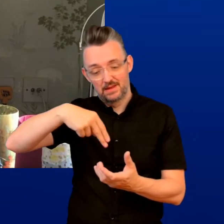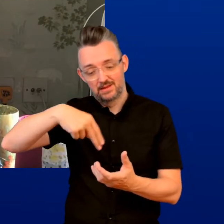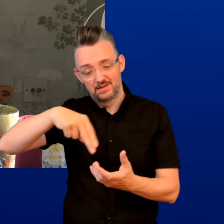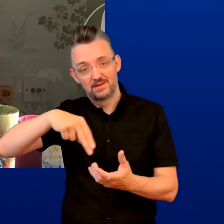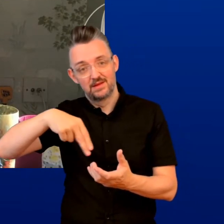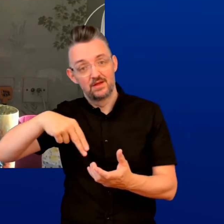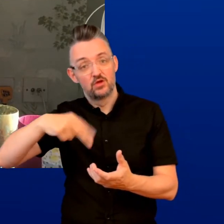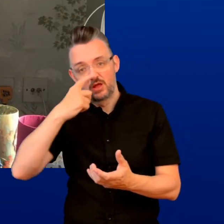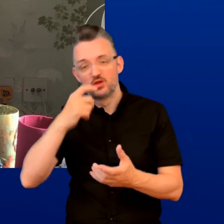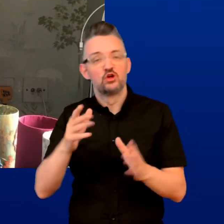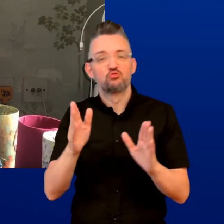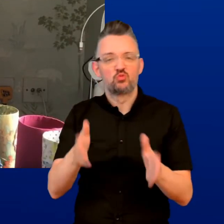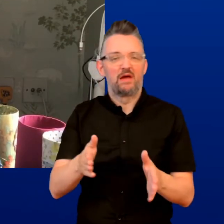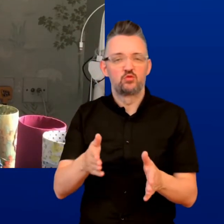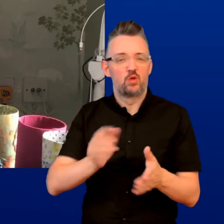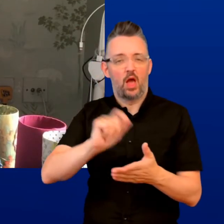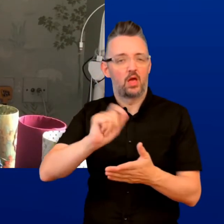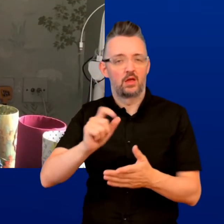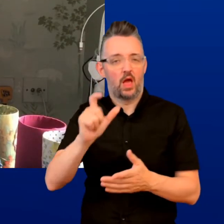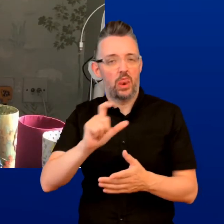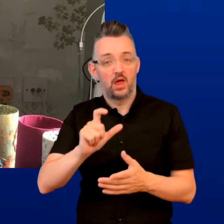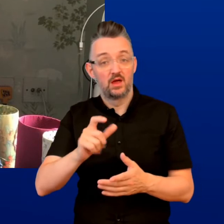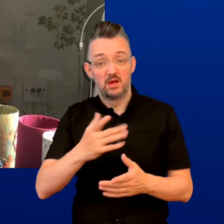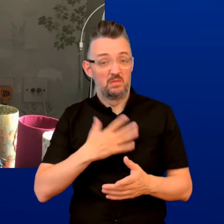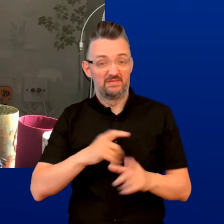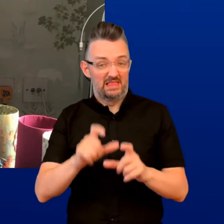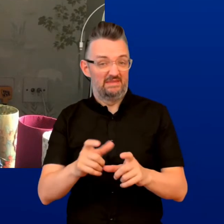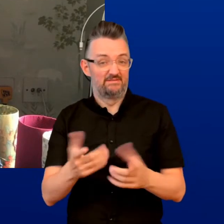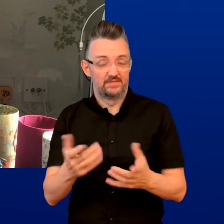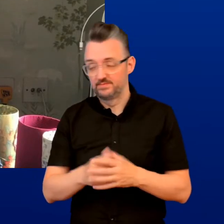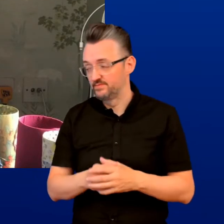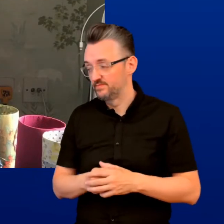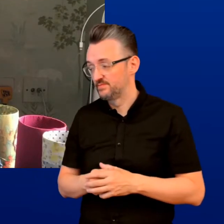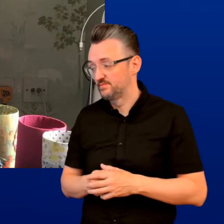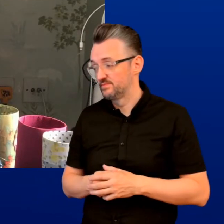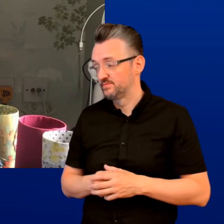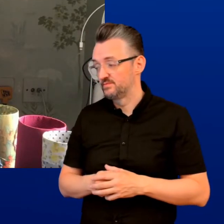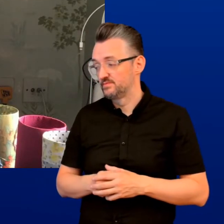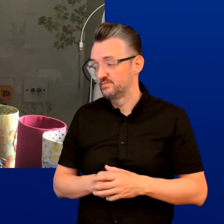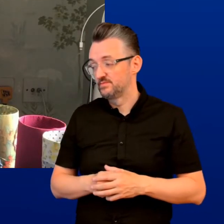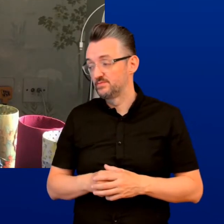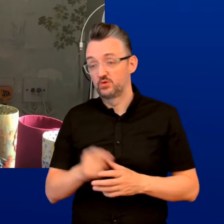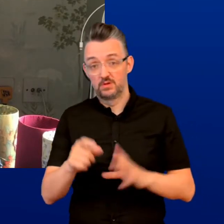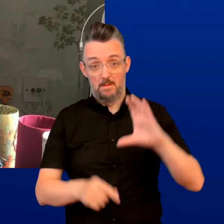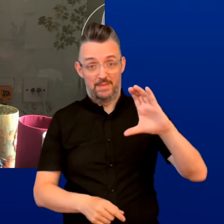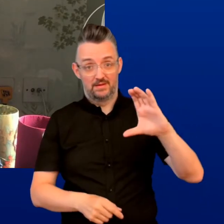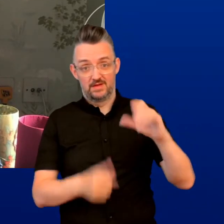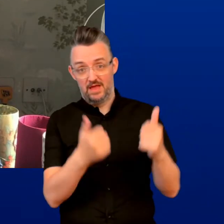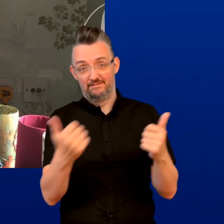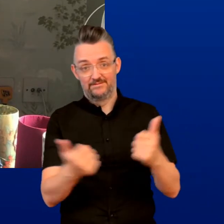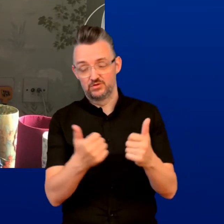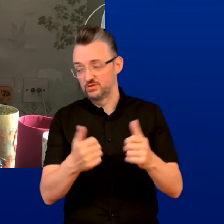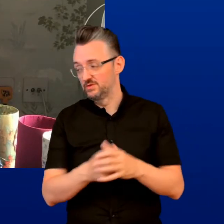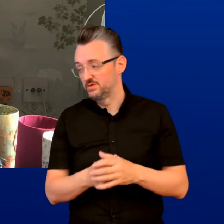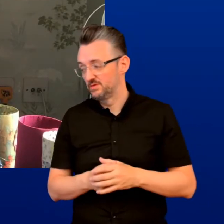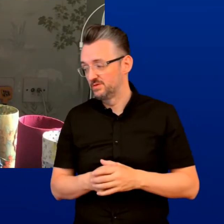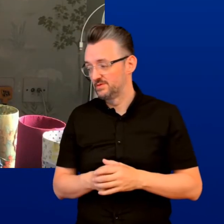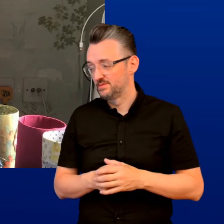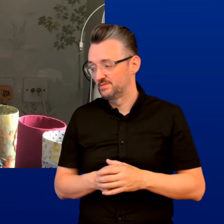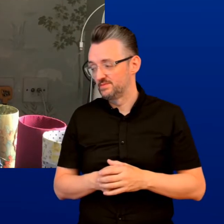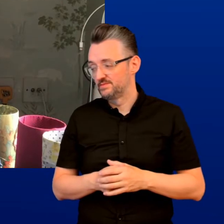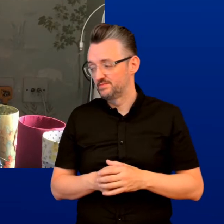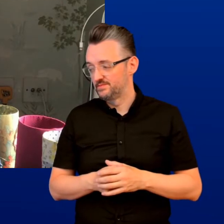inside. But you don't have to if you don't want to. So that's the big one done. Oh, still a wee bit